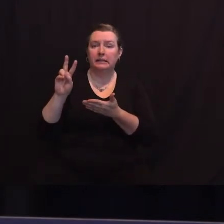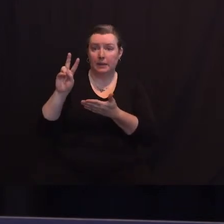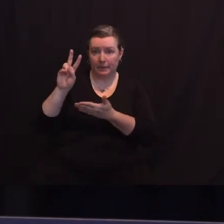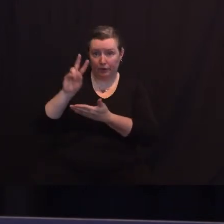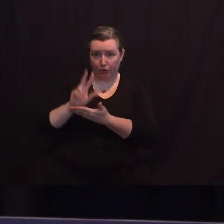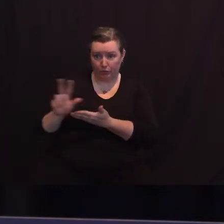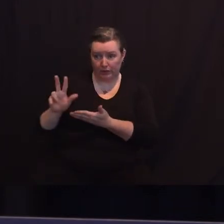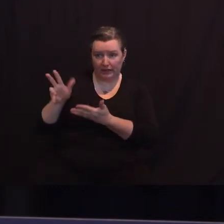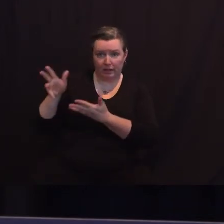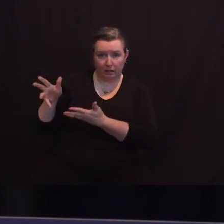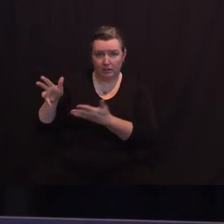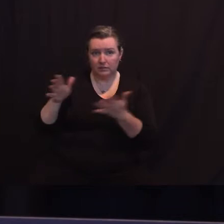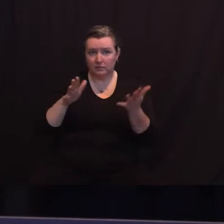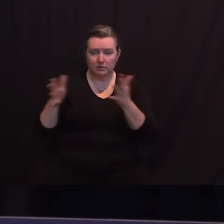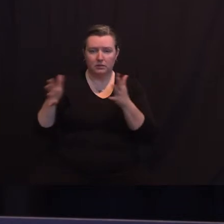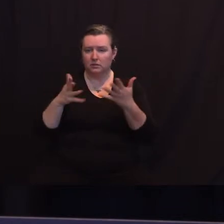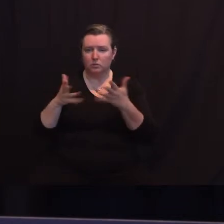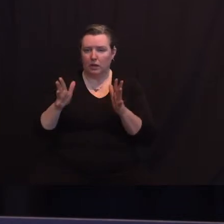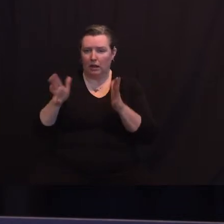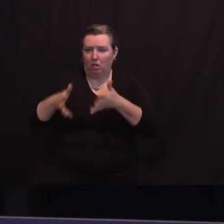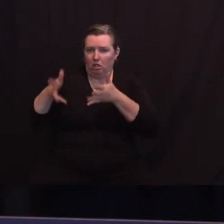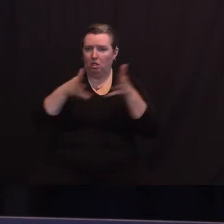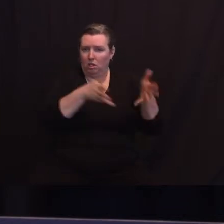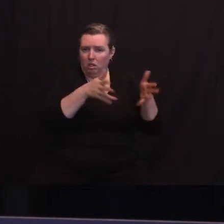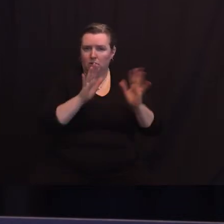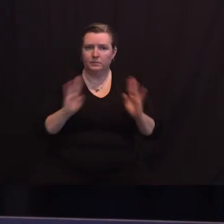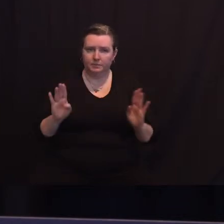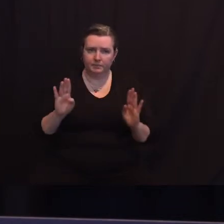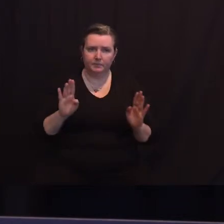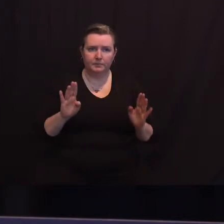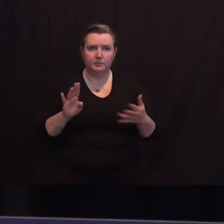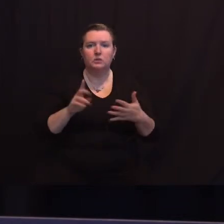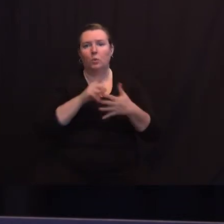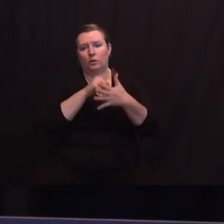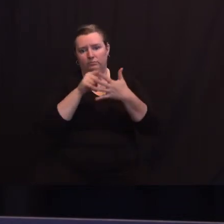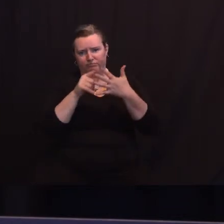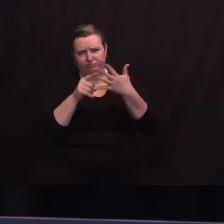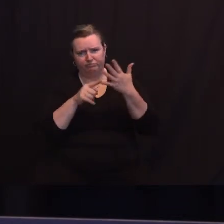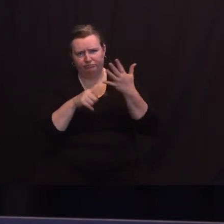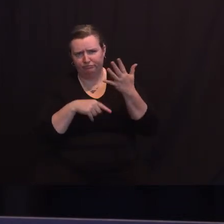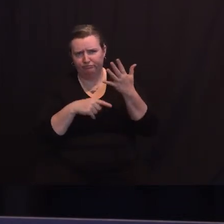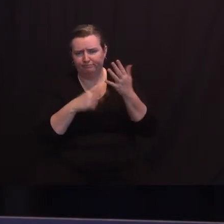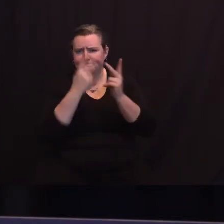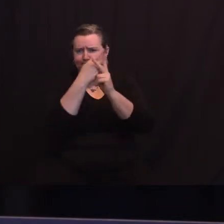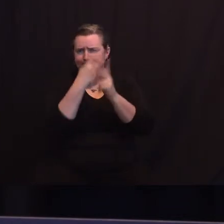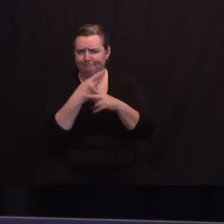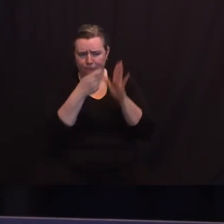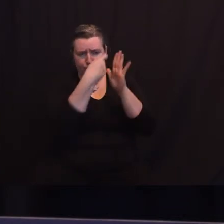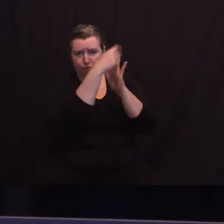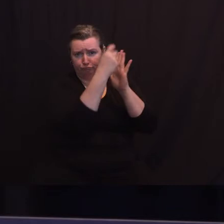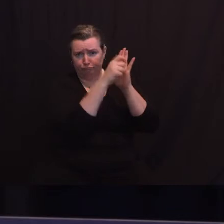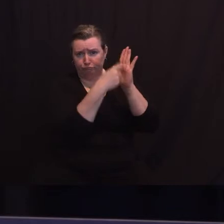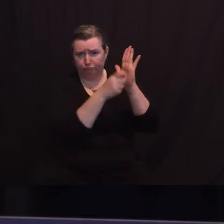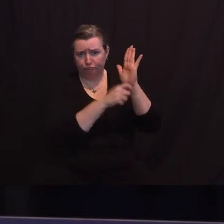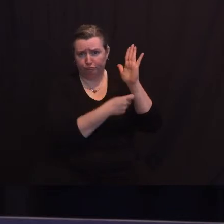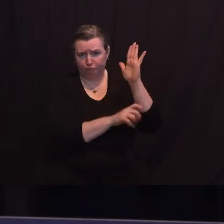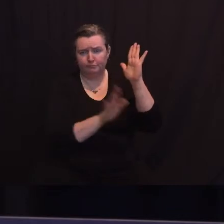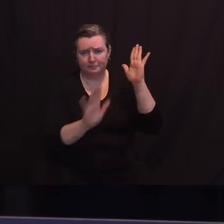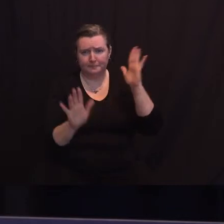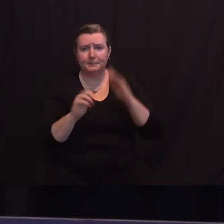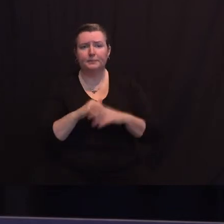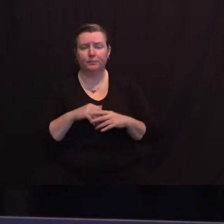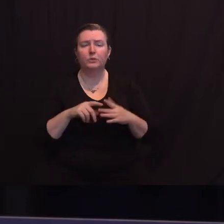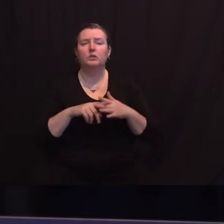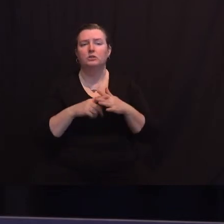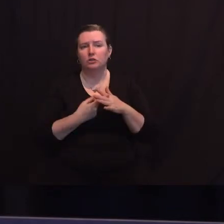and inventory. We do that for all 600 sites. And then we start allocating depending on how